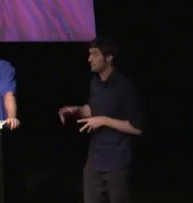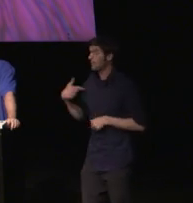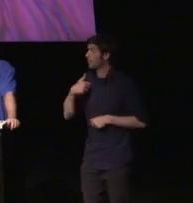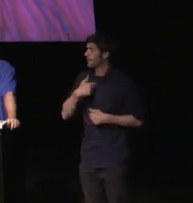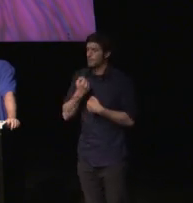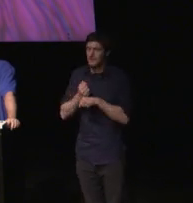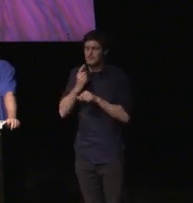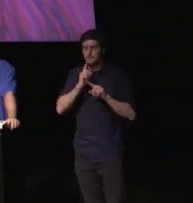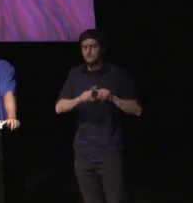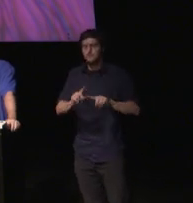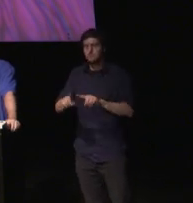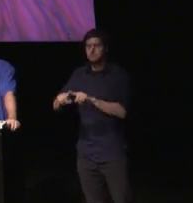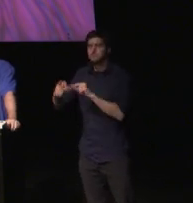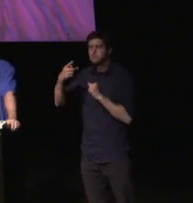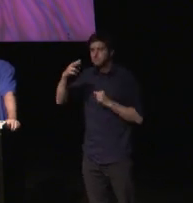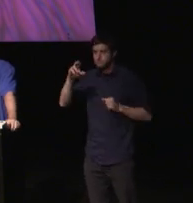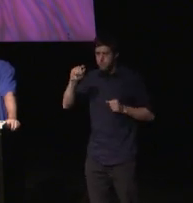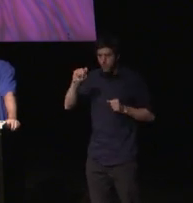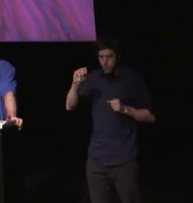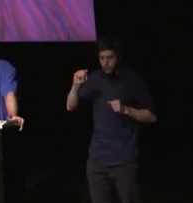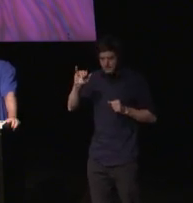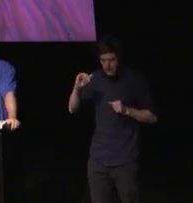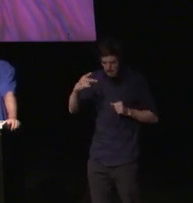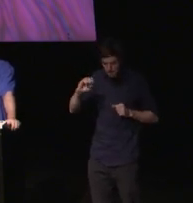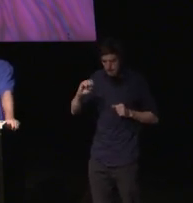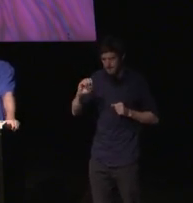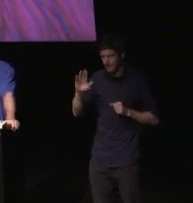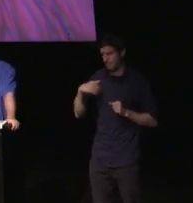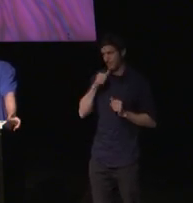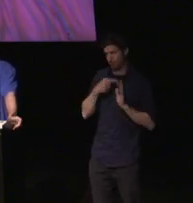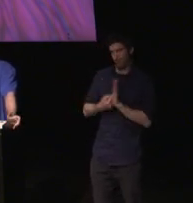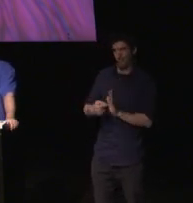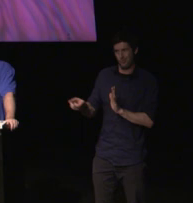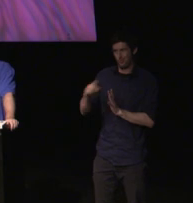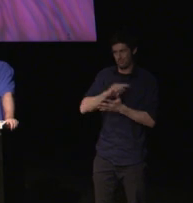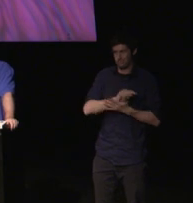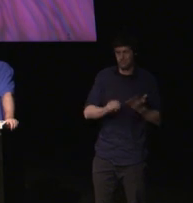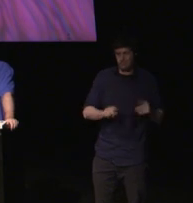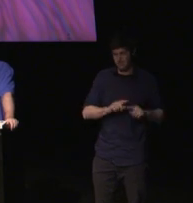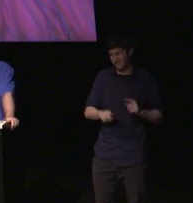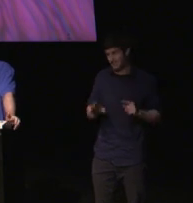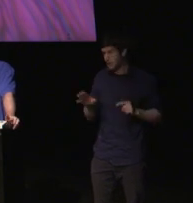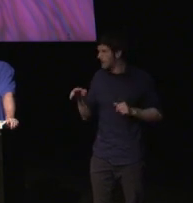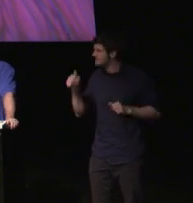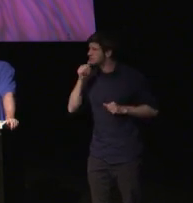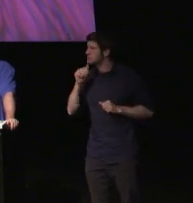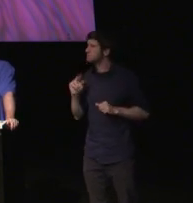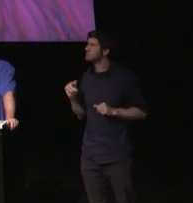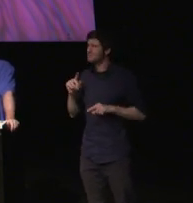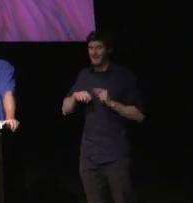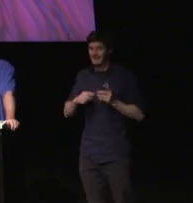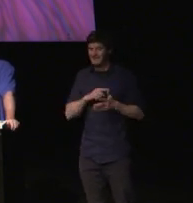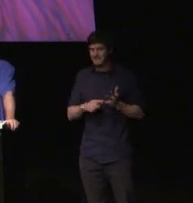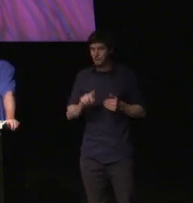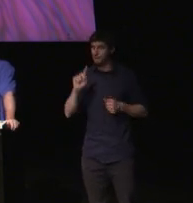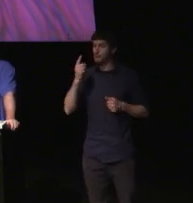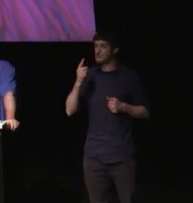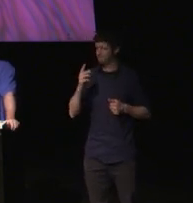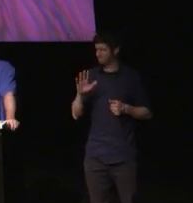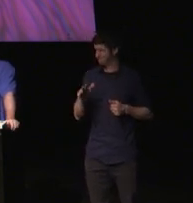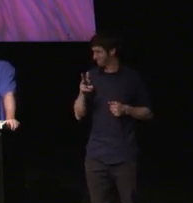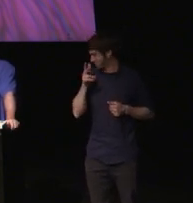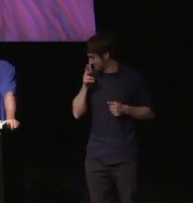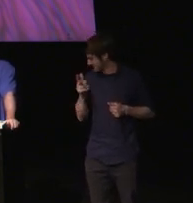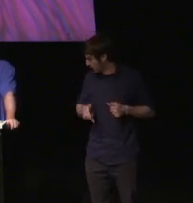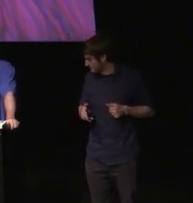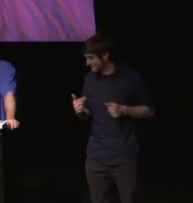I'm not going to show you all the prototypes not because they're a secret, but the first ones were just really terrible. You know, like